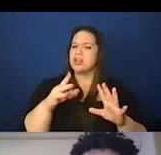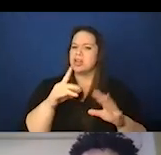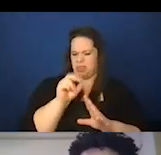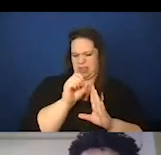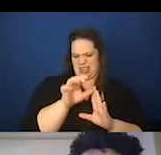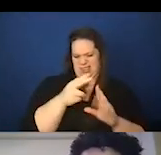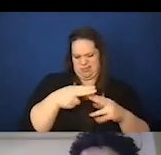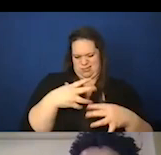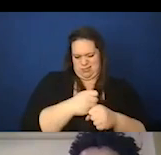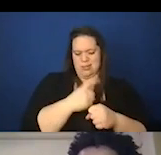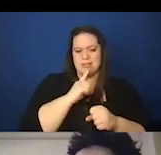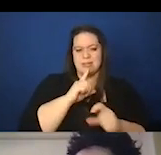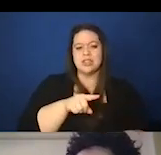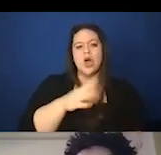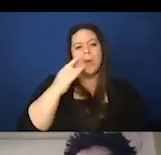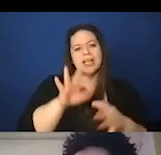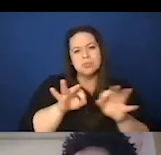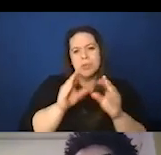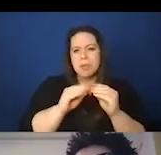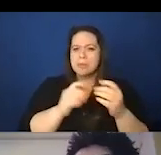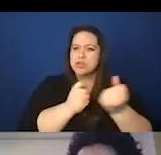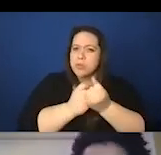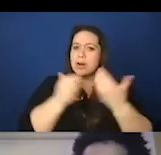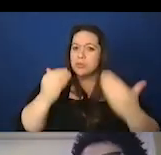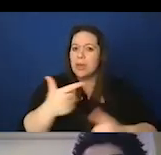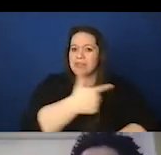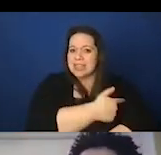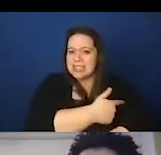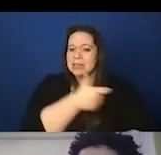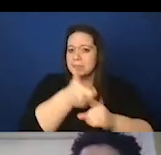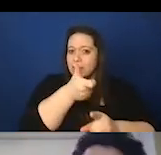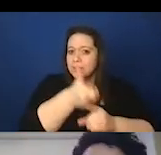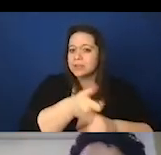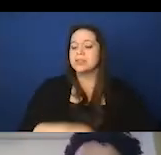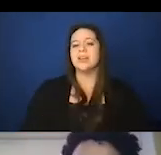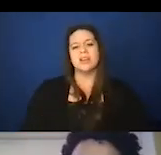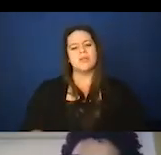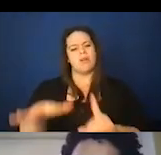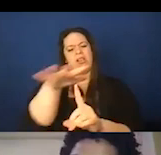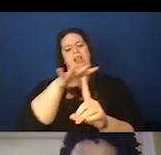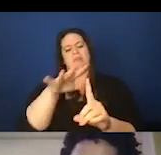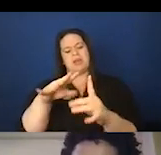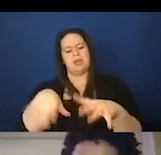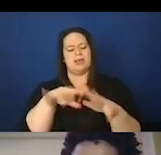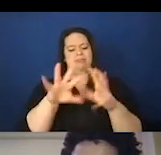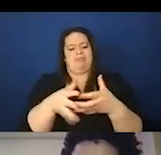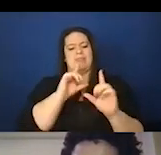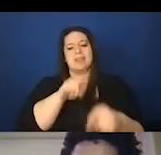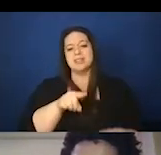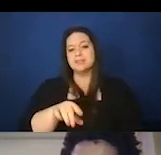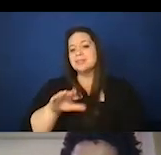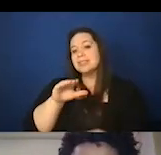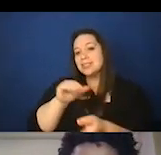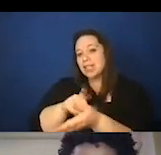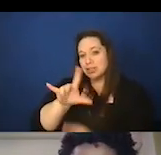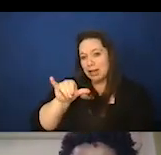individuals to support and take the vaccine? We've kind of circled it. So just let's wrap it up in a nice bow. I'll tie it up this way. Look,